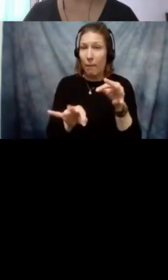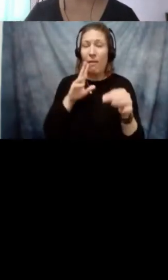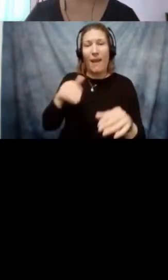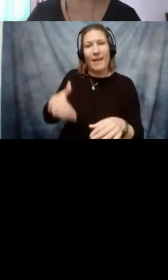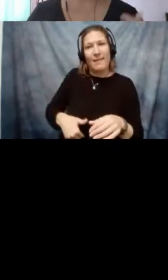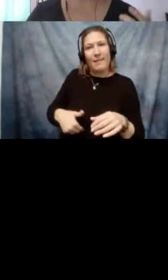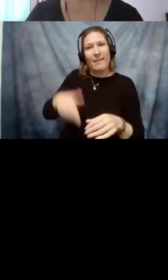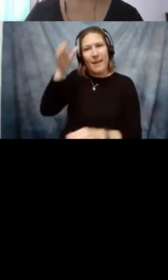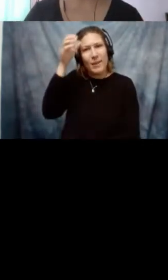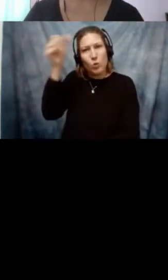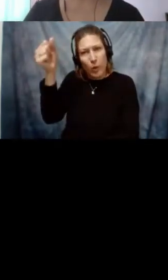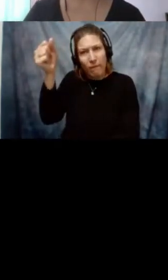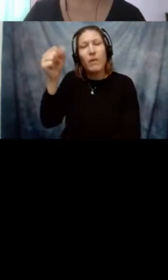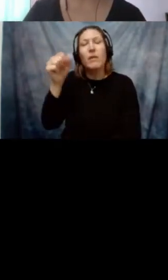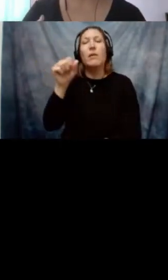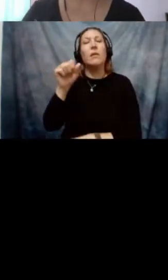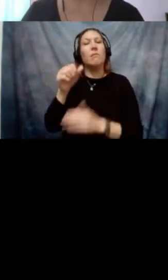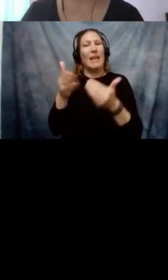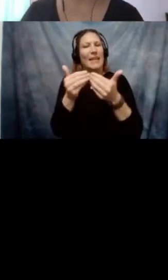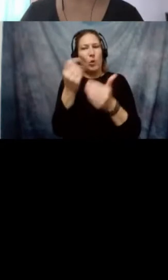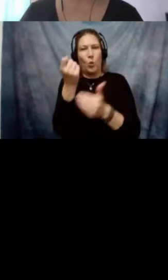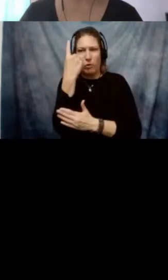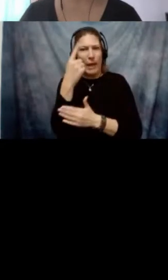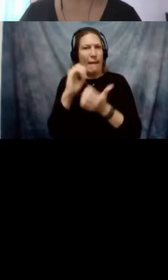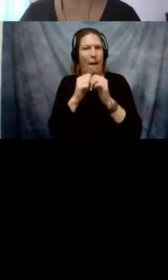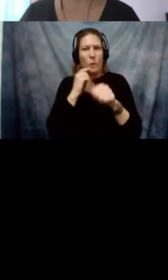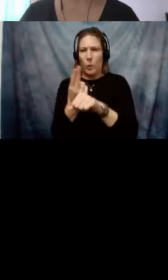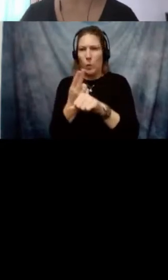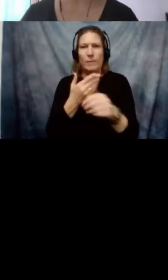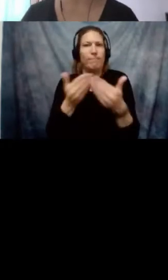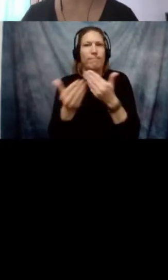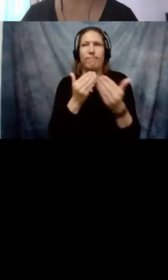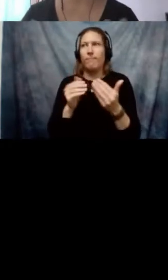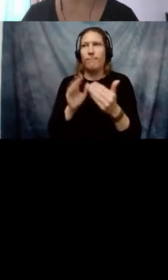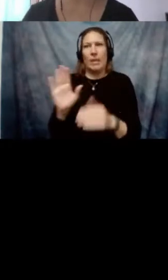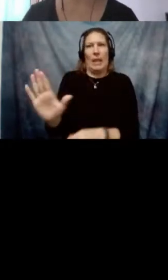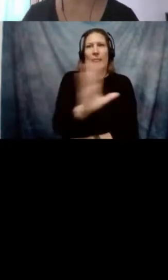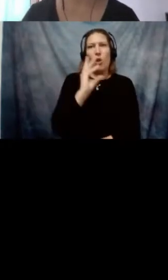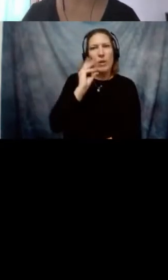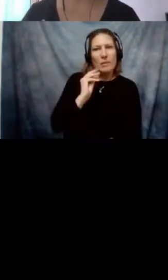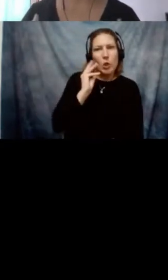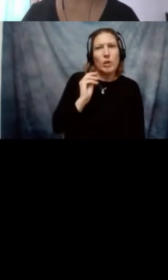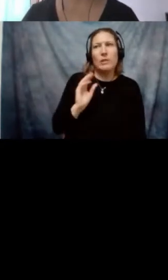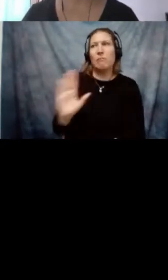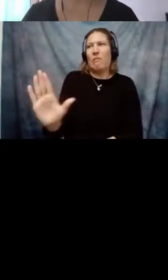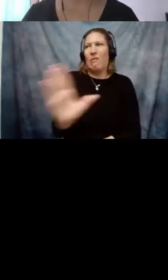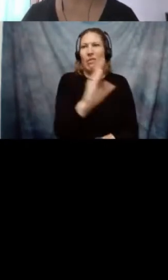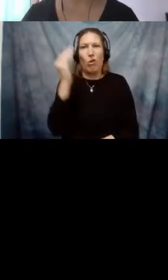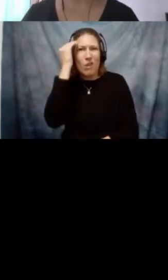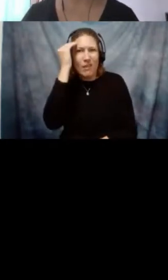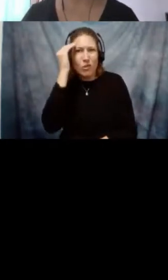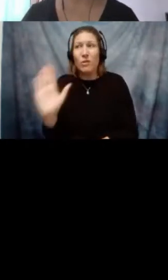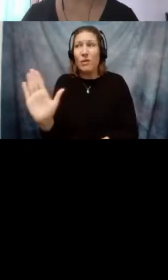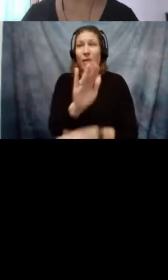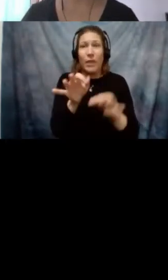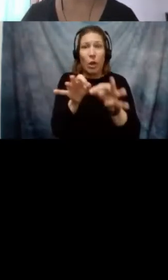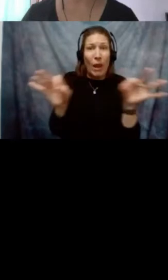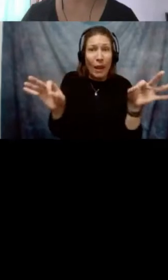be easy to understand regardless of the learner's experiences, their knowledge, their language skills, or their current concentration